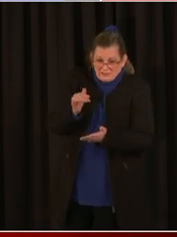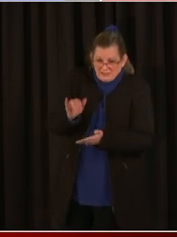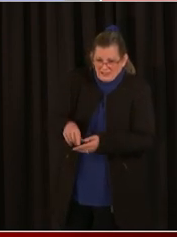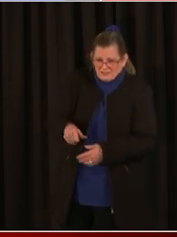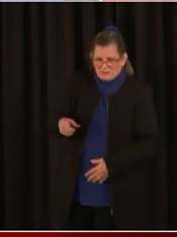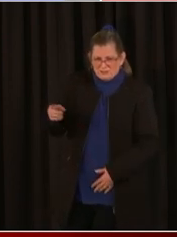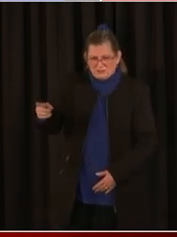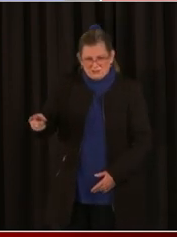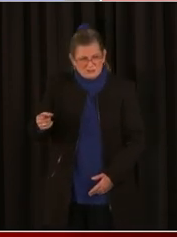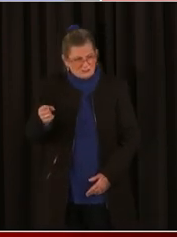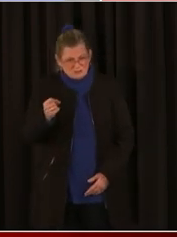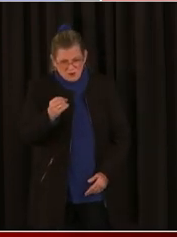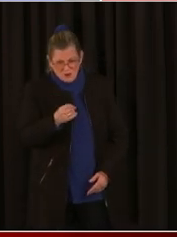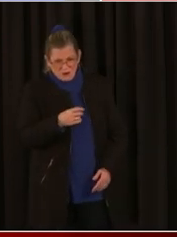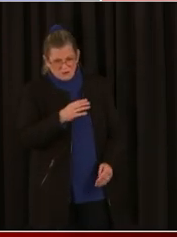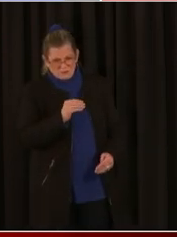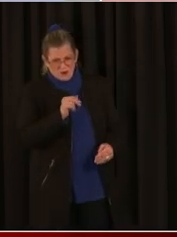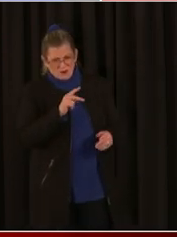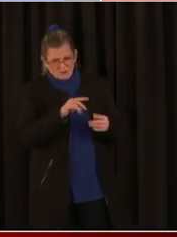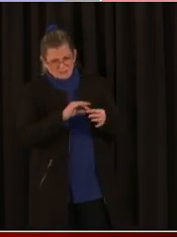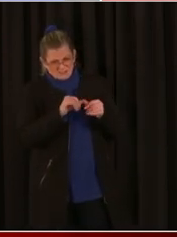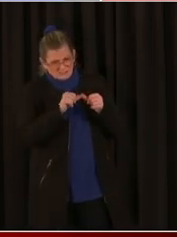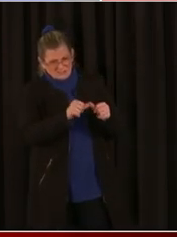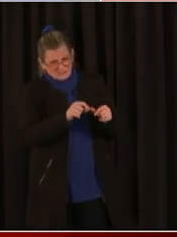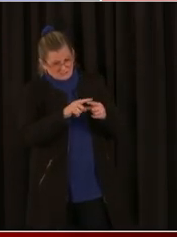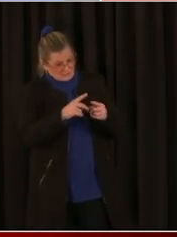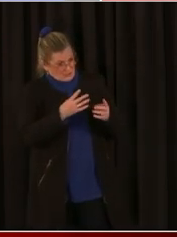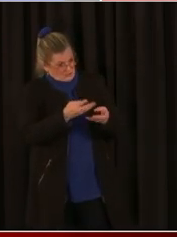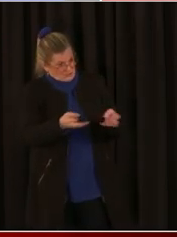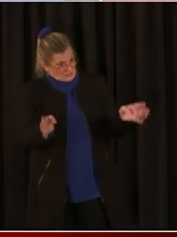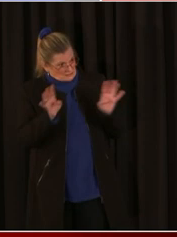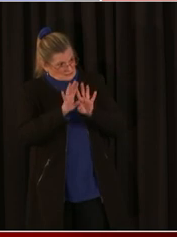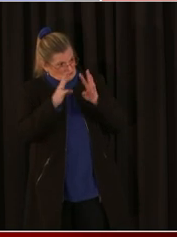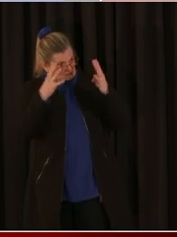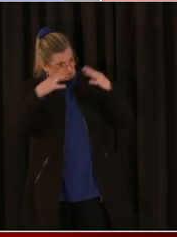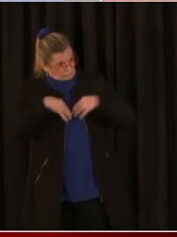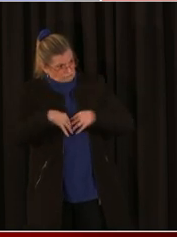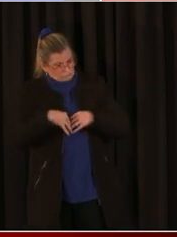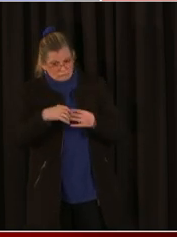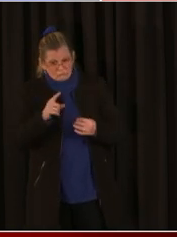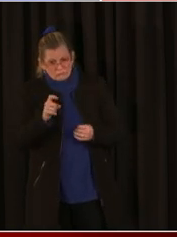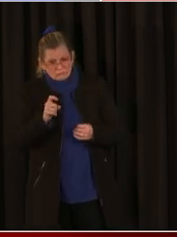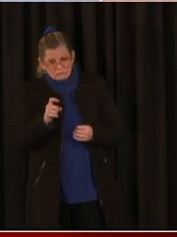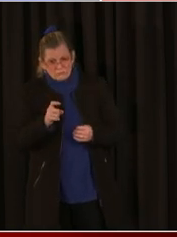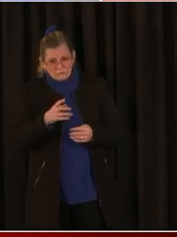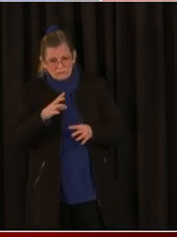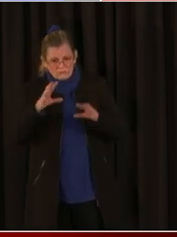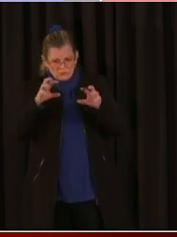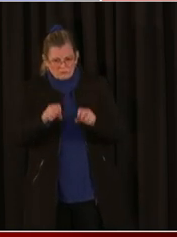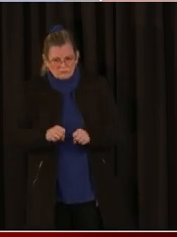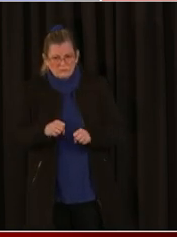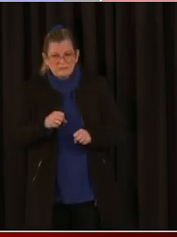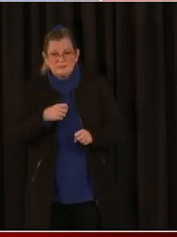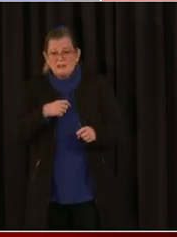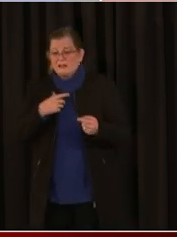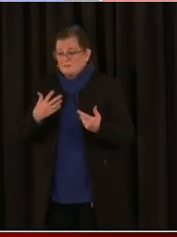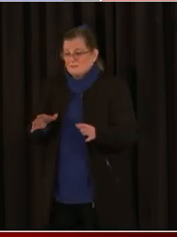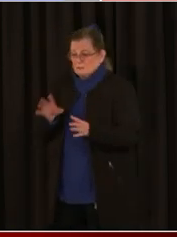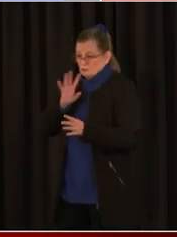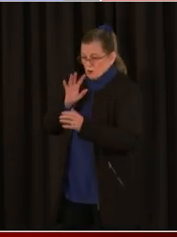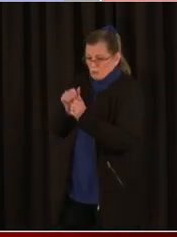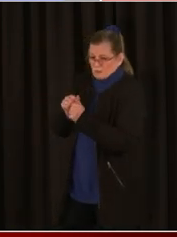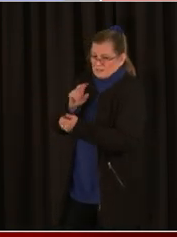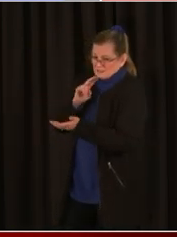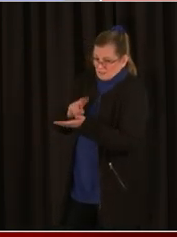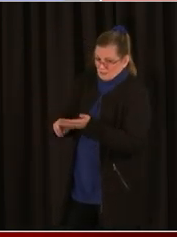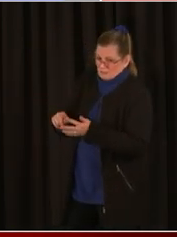just stalls until this is rectified? Well, I've talked with the Secretary of the Council. She's trying to find ways